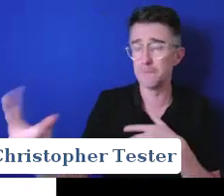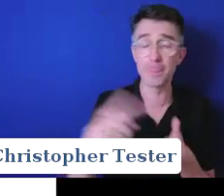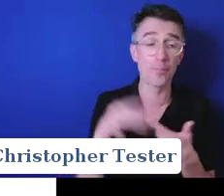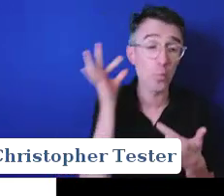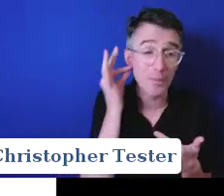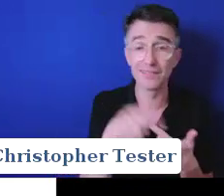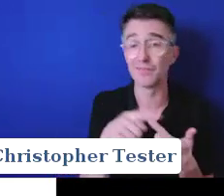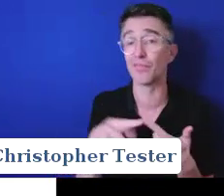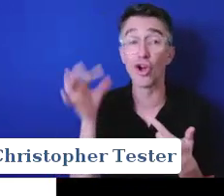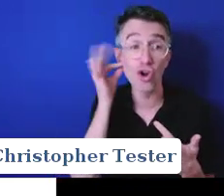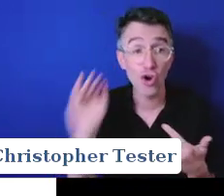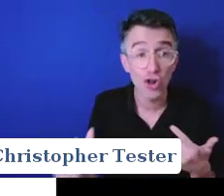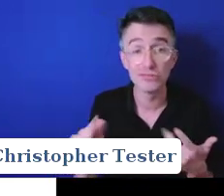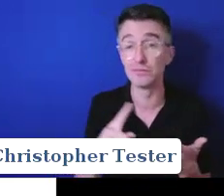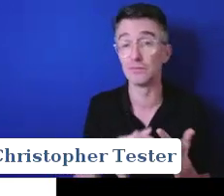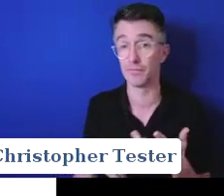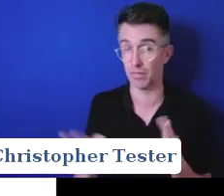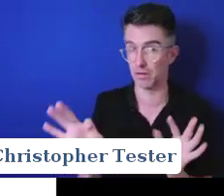were not excluded.